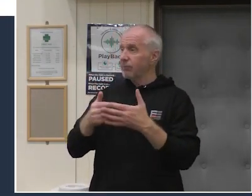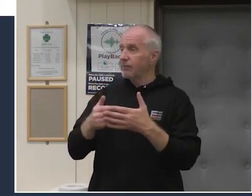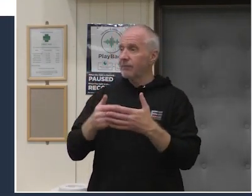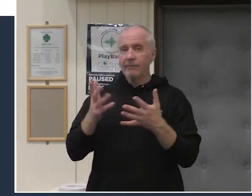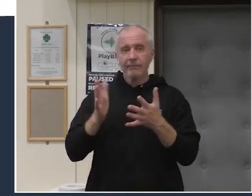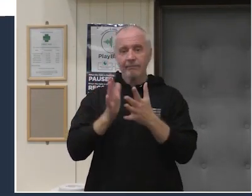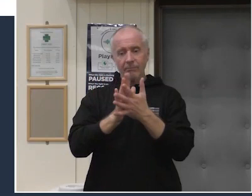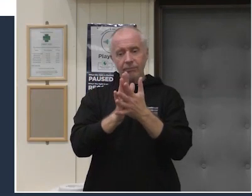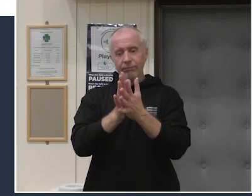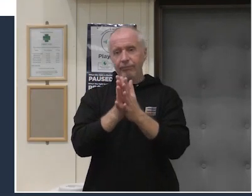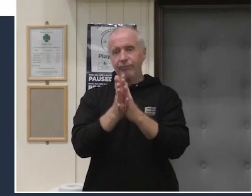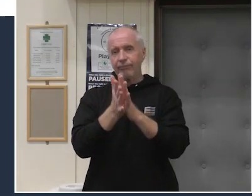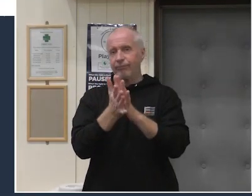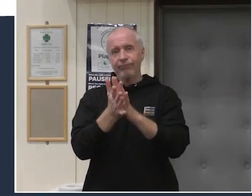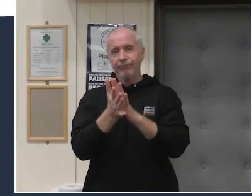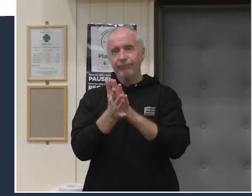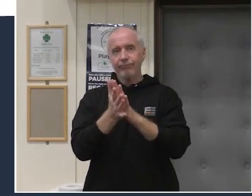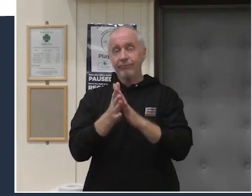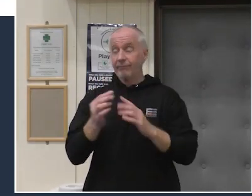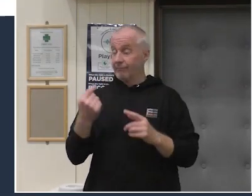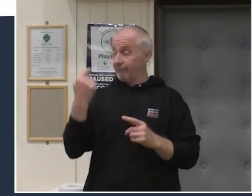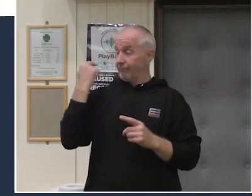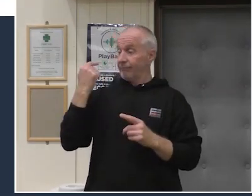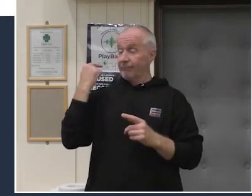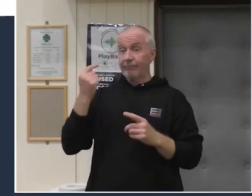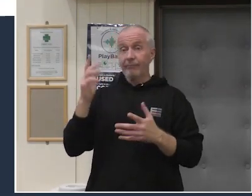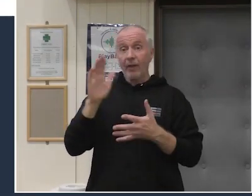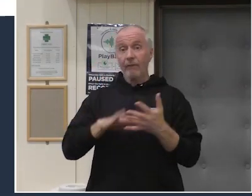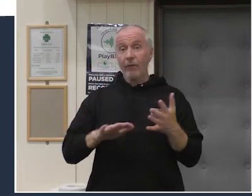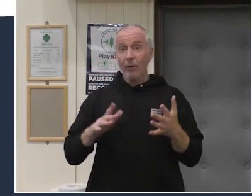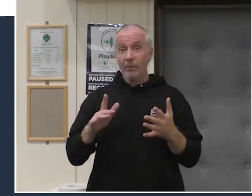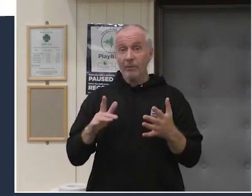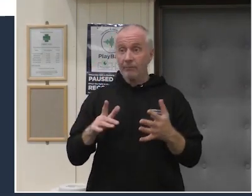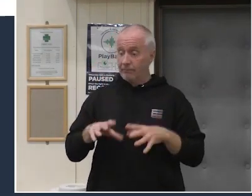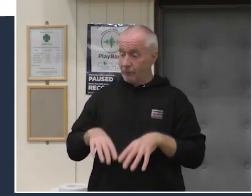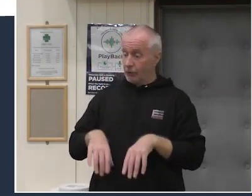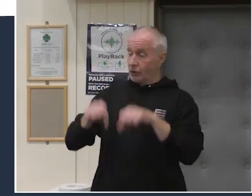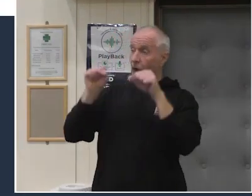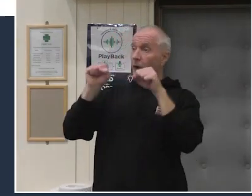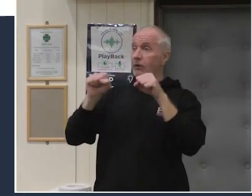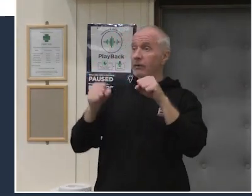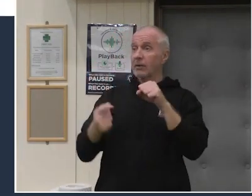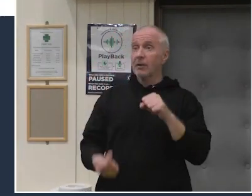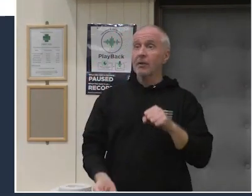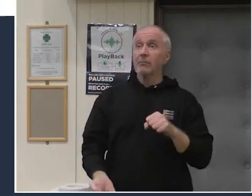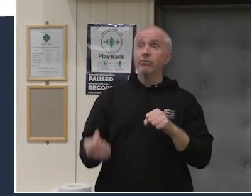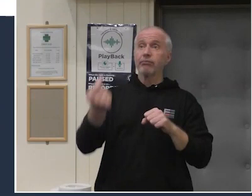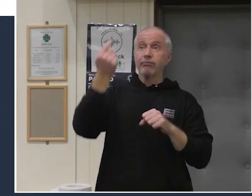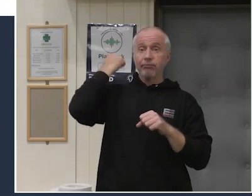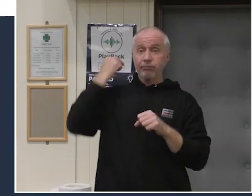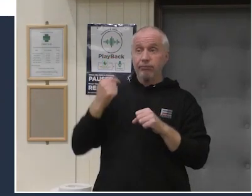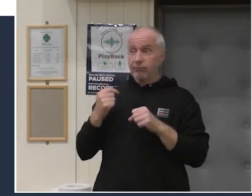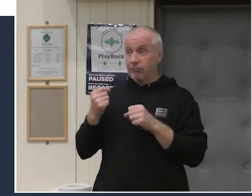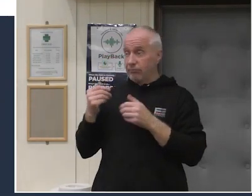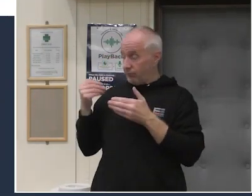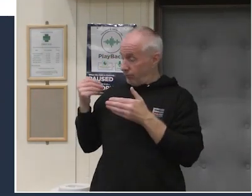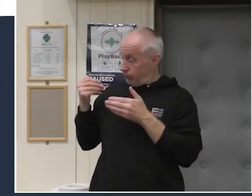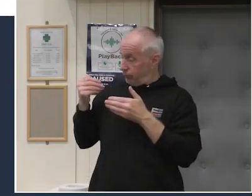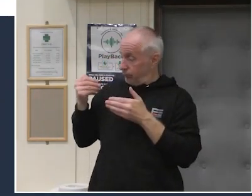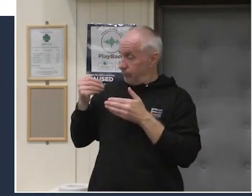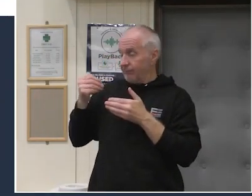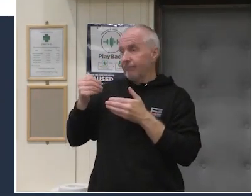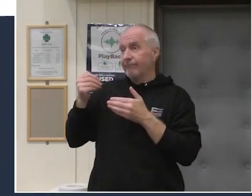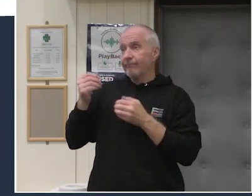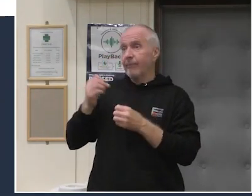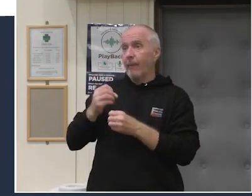decaying. And these things are supposed to have come from the dawn of the universe very soon after the Big Bang. Well,